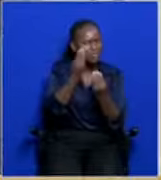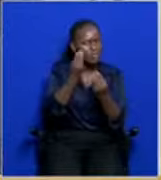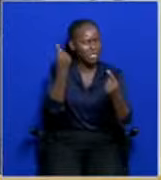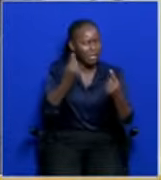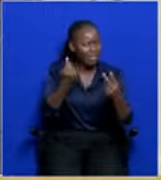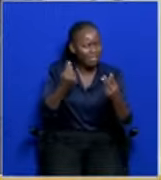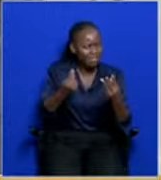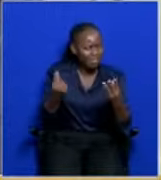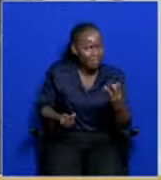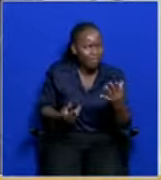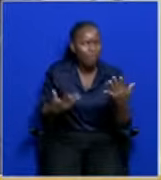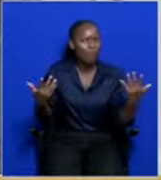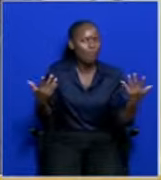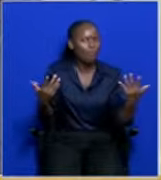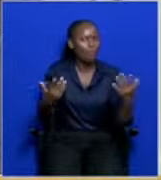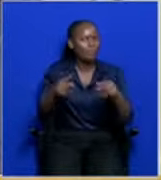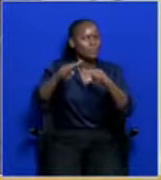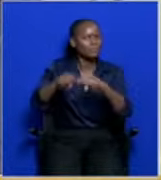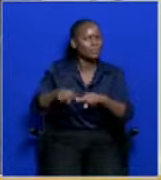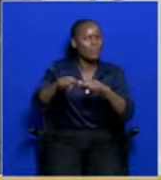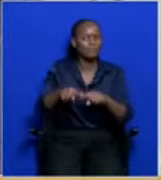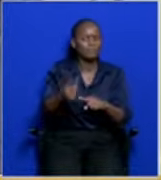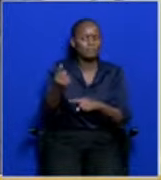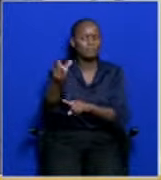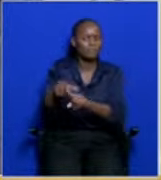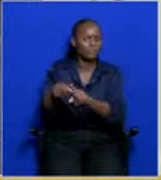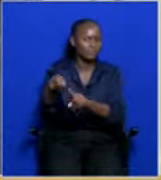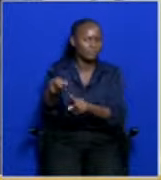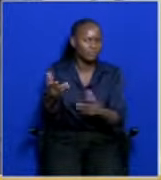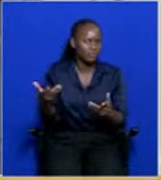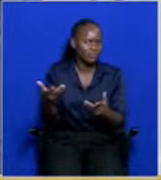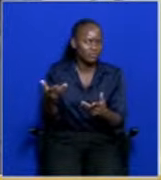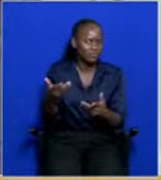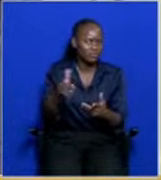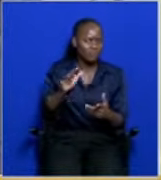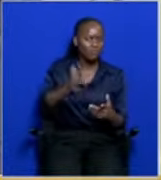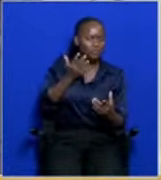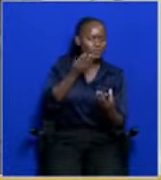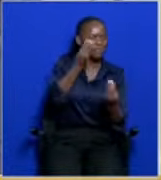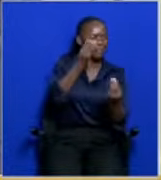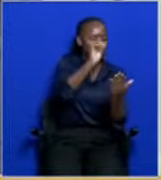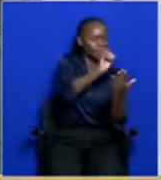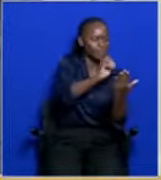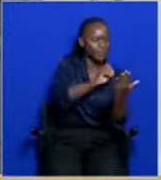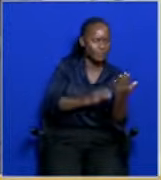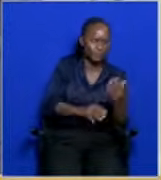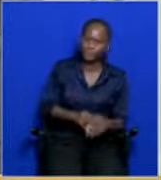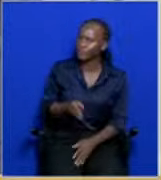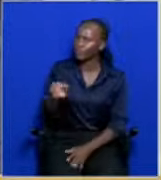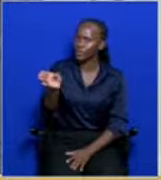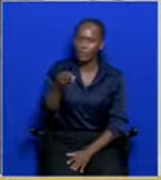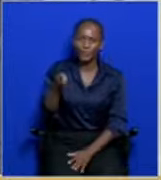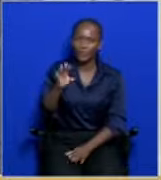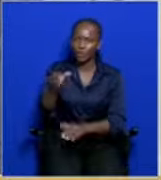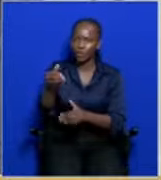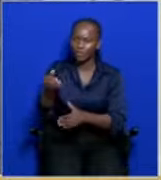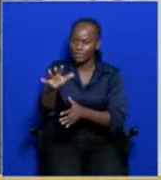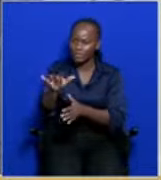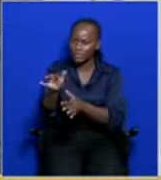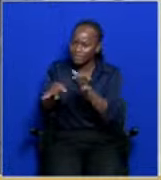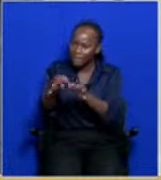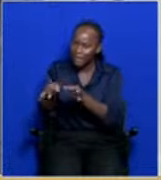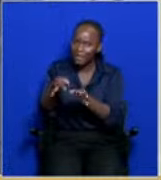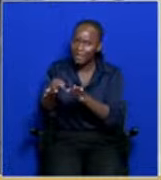There is no such document to state what the commander must state in his